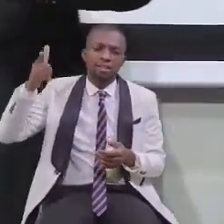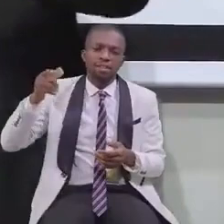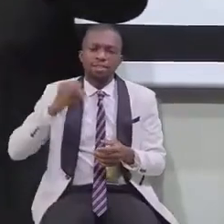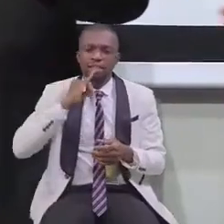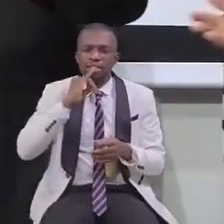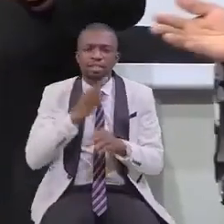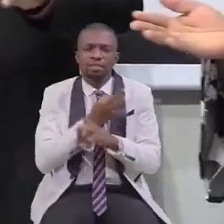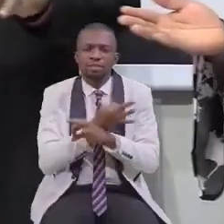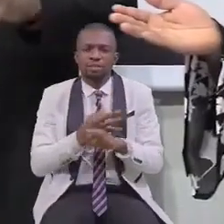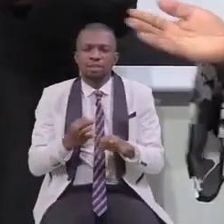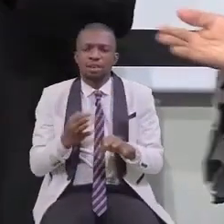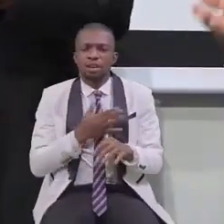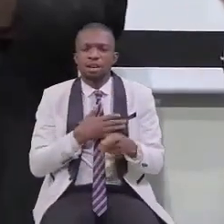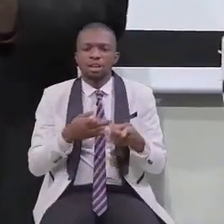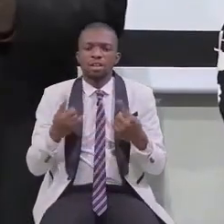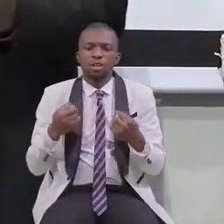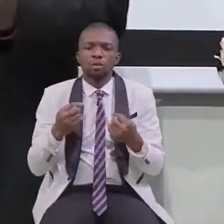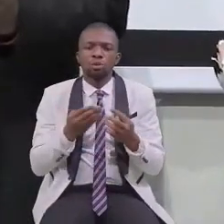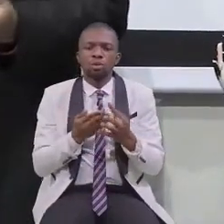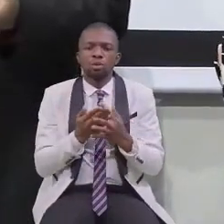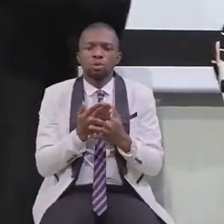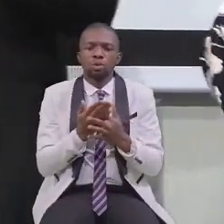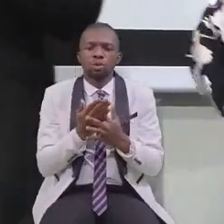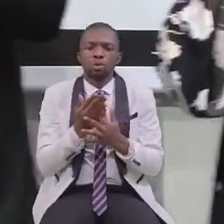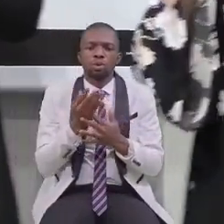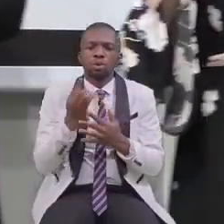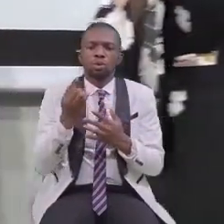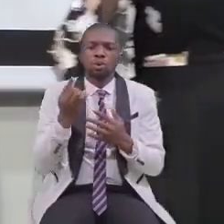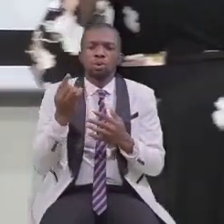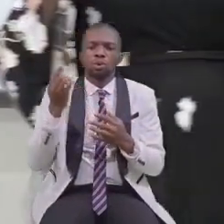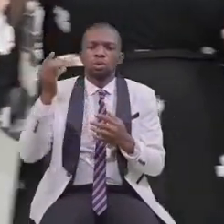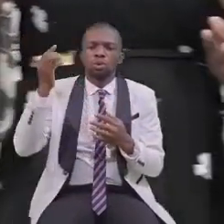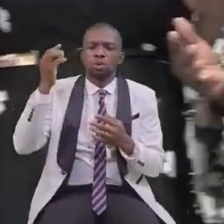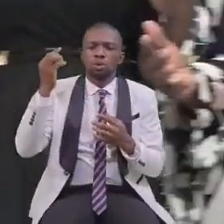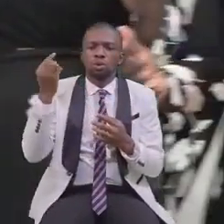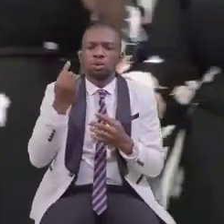after is free and only comes through